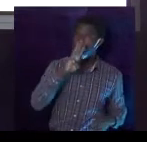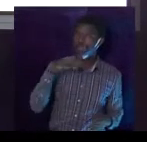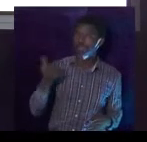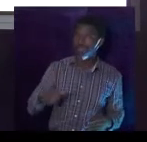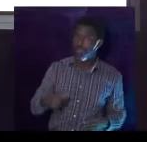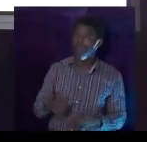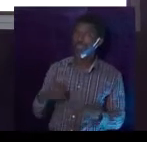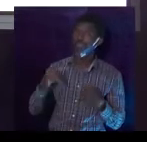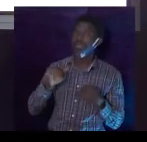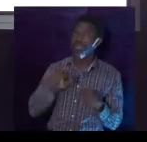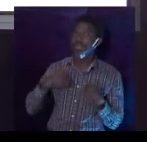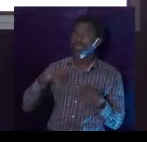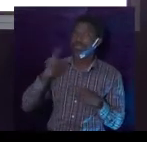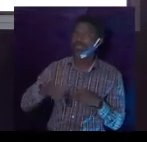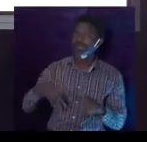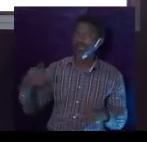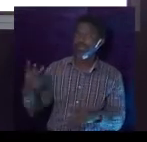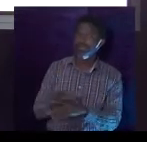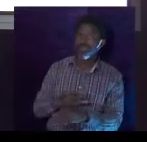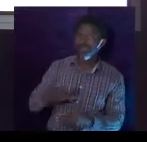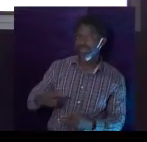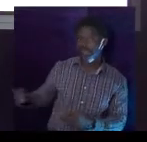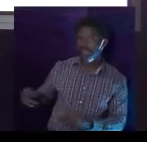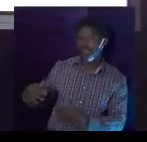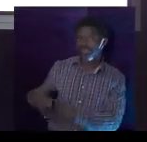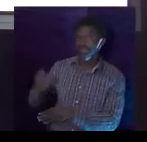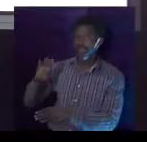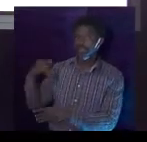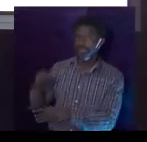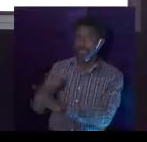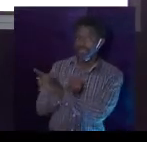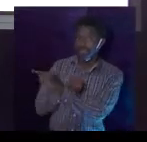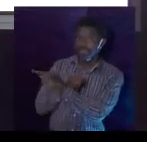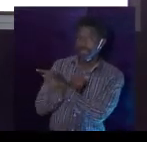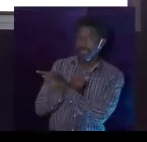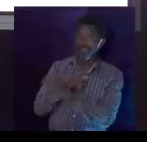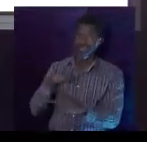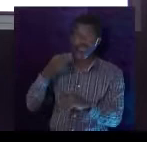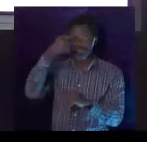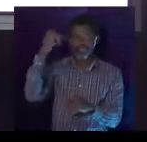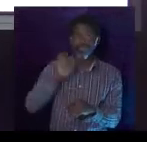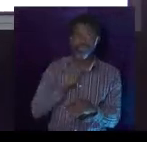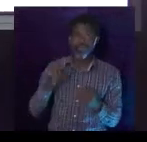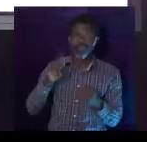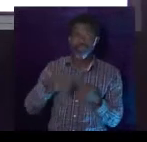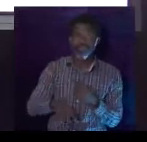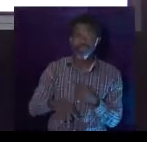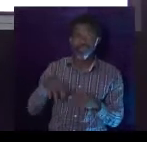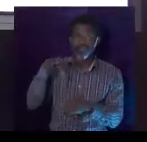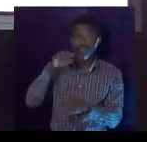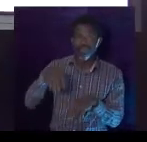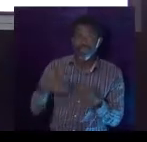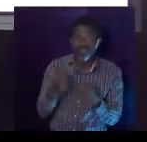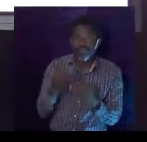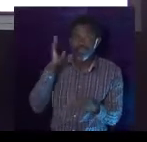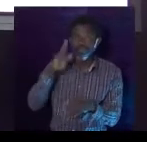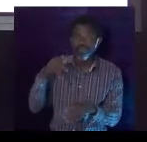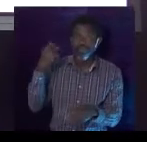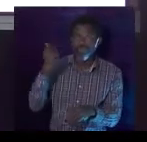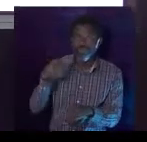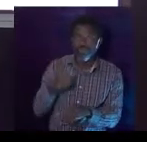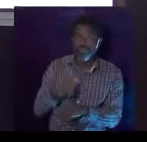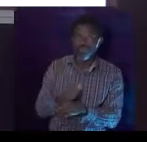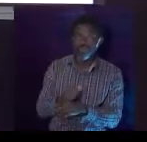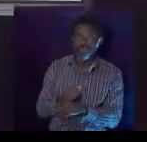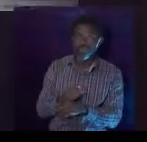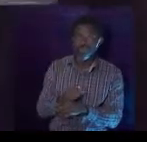10. So I have to multiply the right side by 10. Why? Because I want to find how much will 10 Celsius units